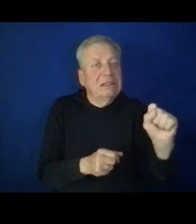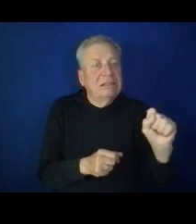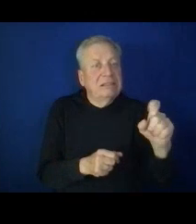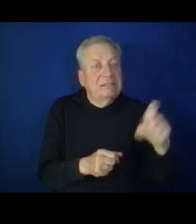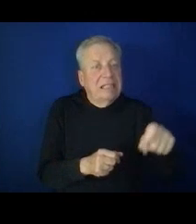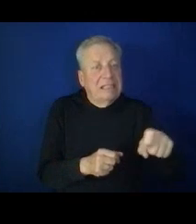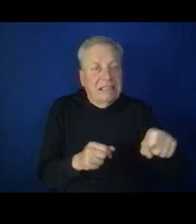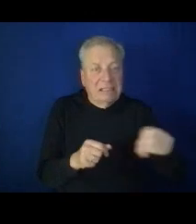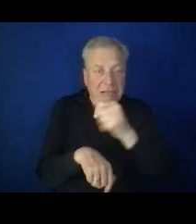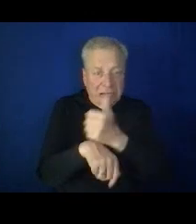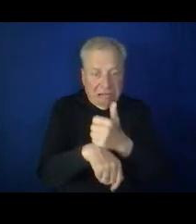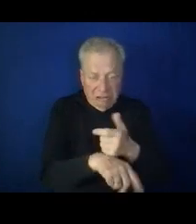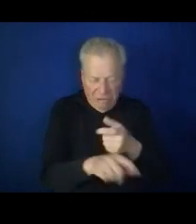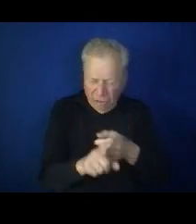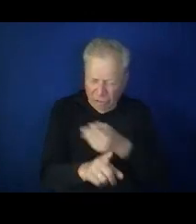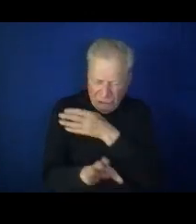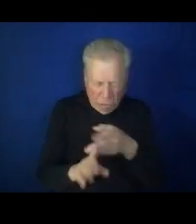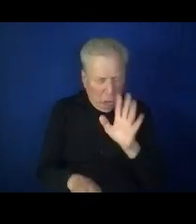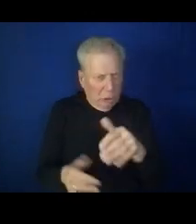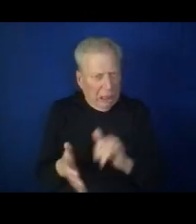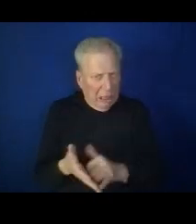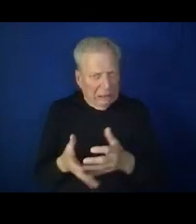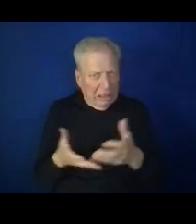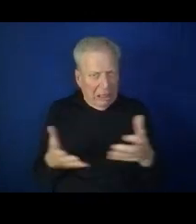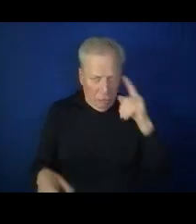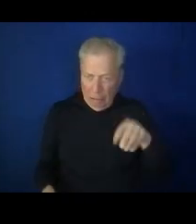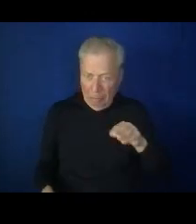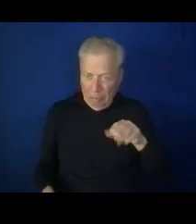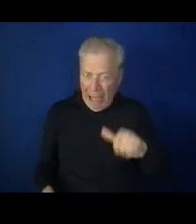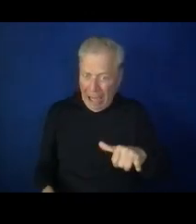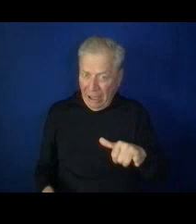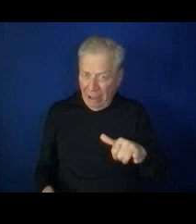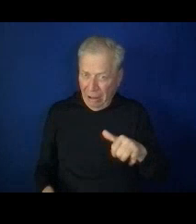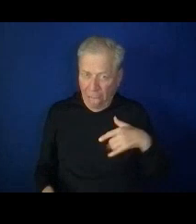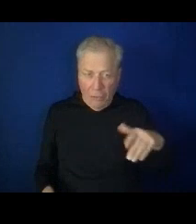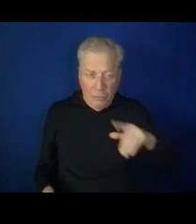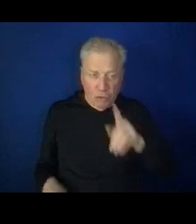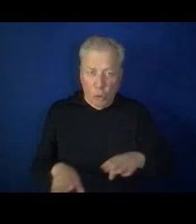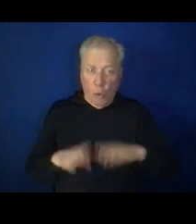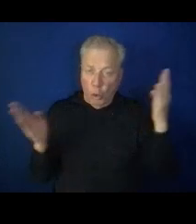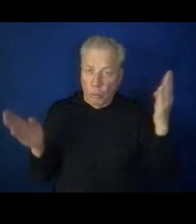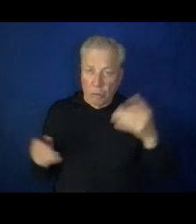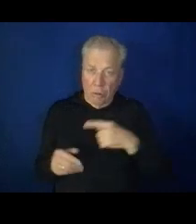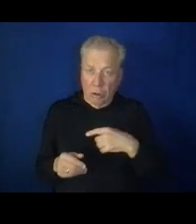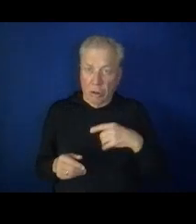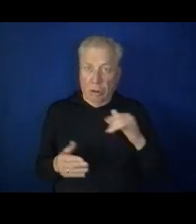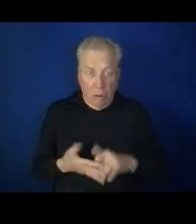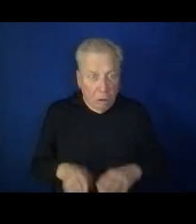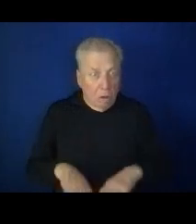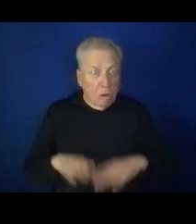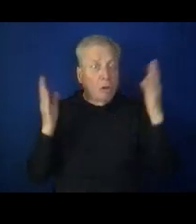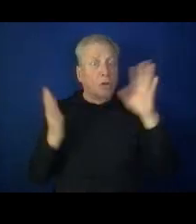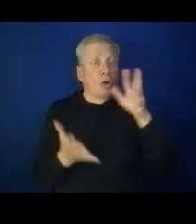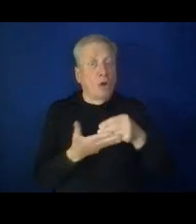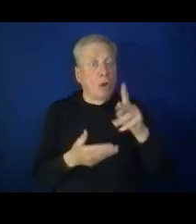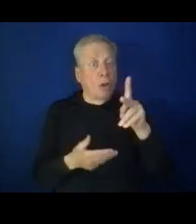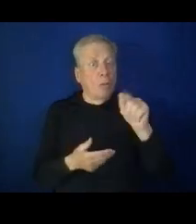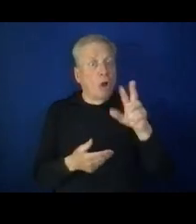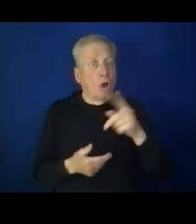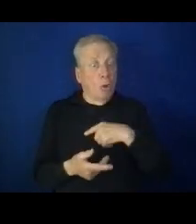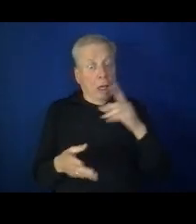to the previous Tuesday. That's a lot in May when we're not really open yet. We're open, but like the entirety of the park's not open. We haven't hit Memorial